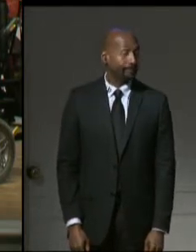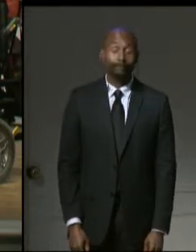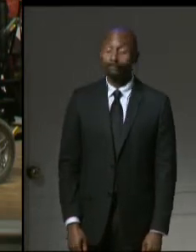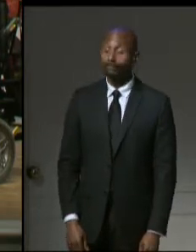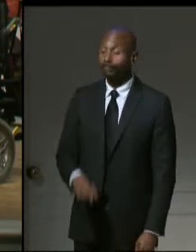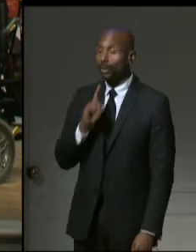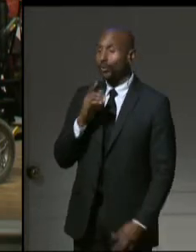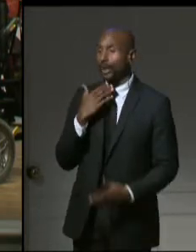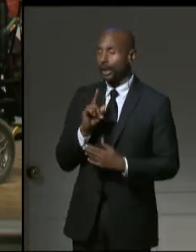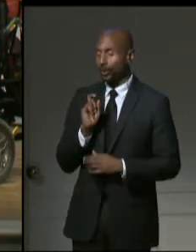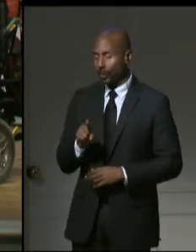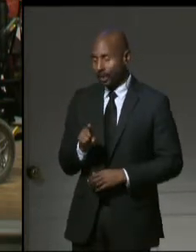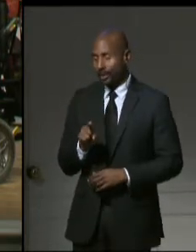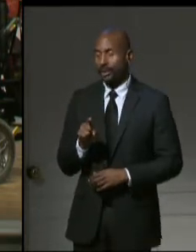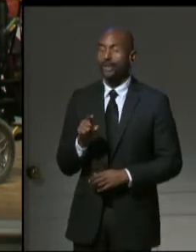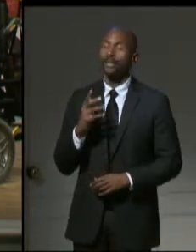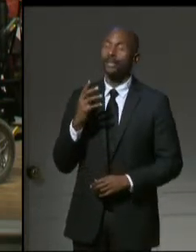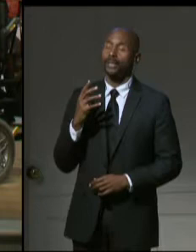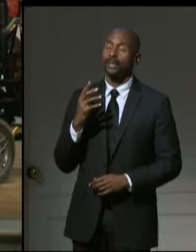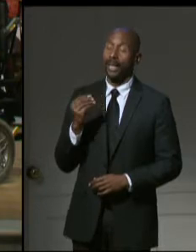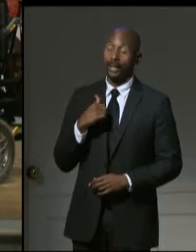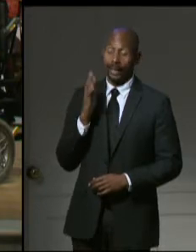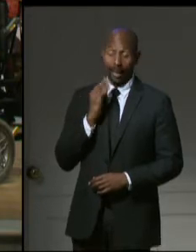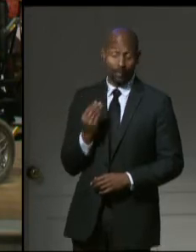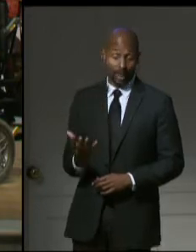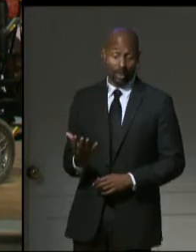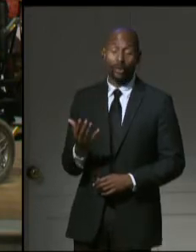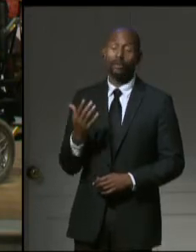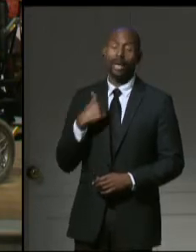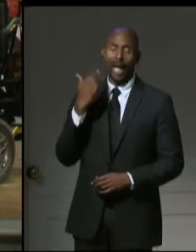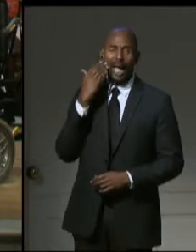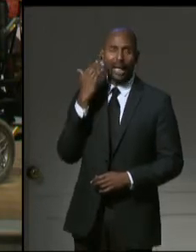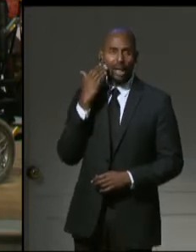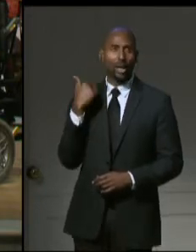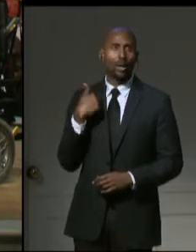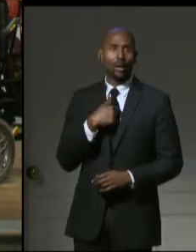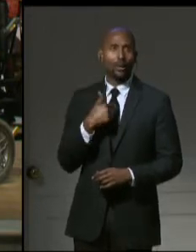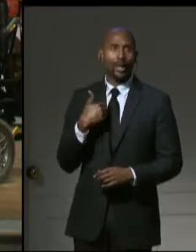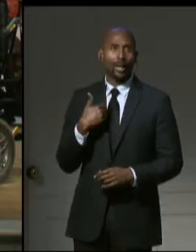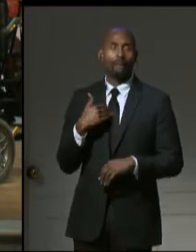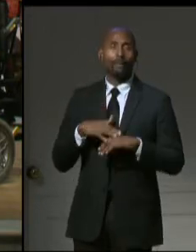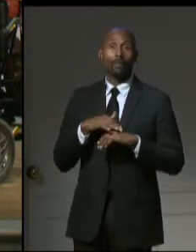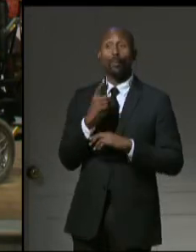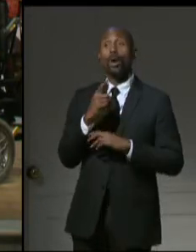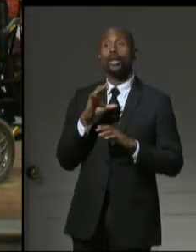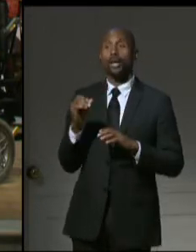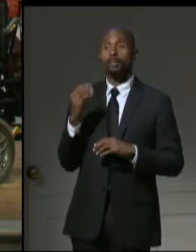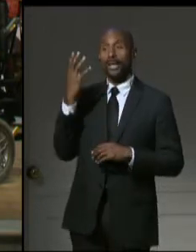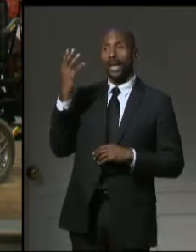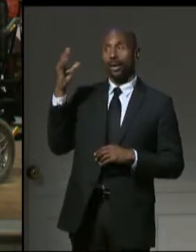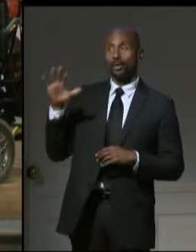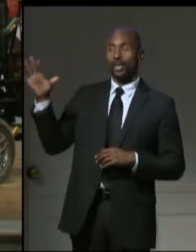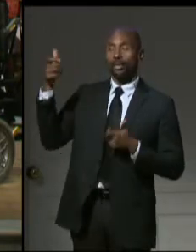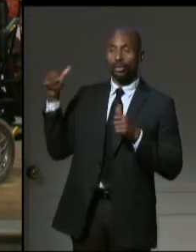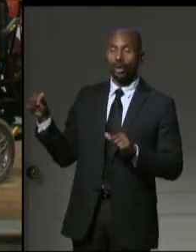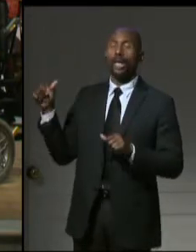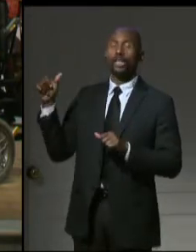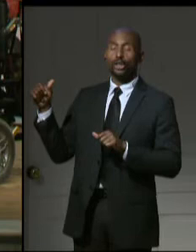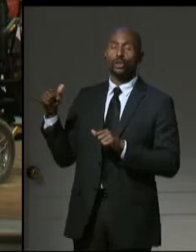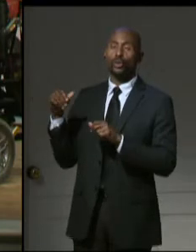That's a really good question, and I will tell you, I know there's at least one company out there that is trying to tackle